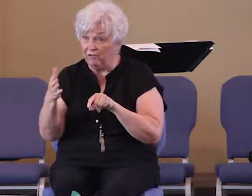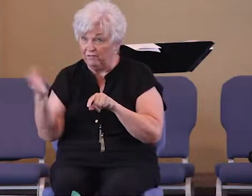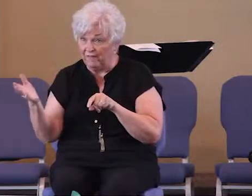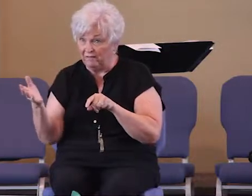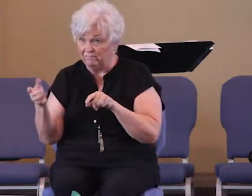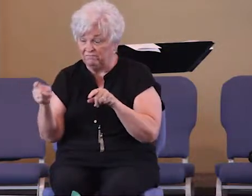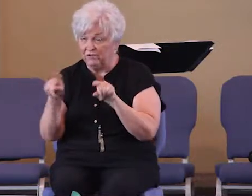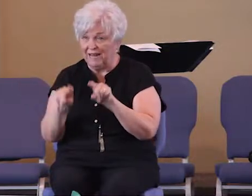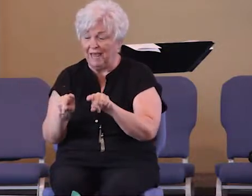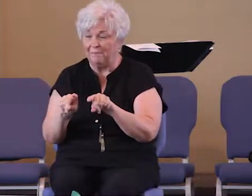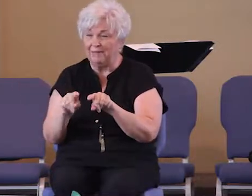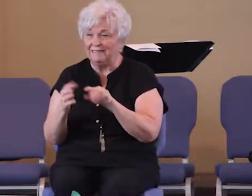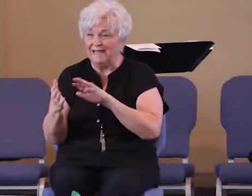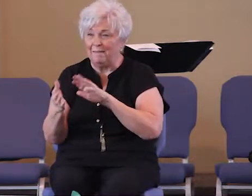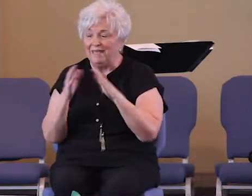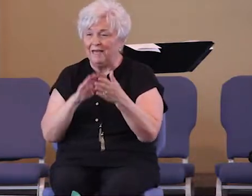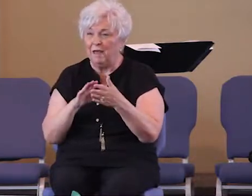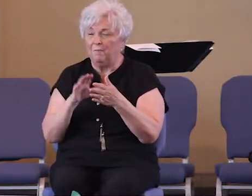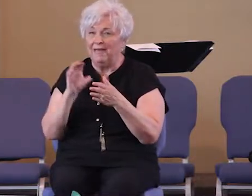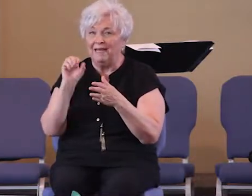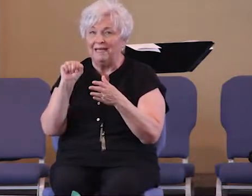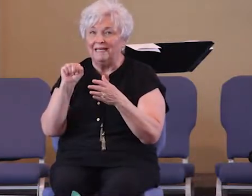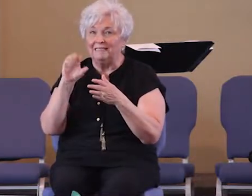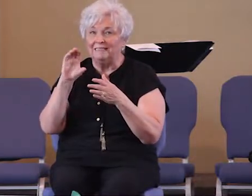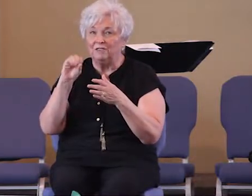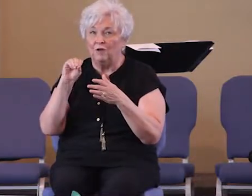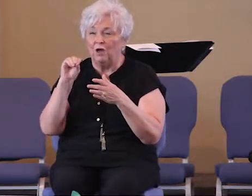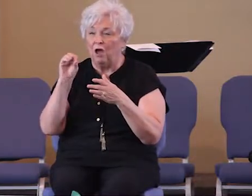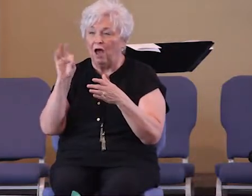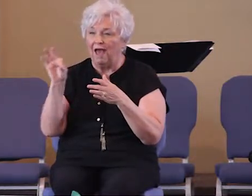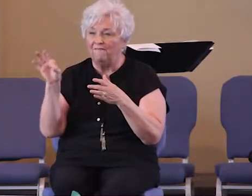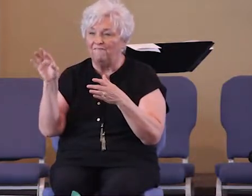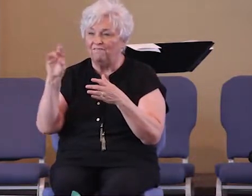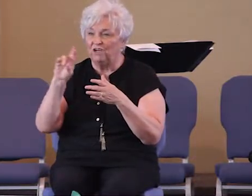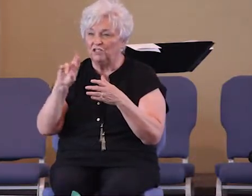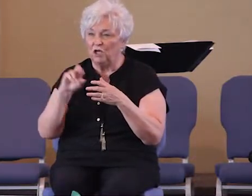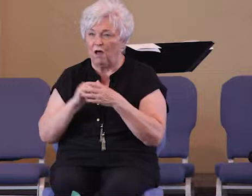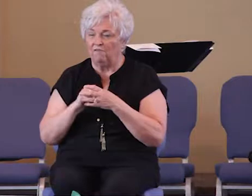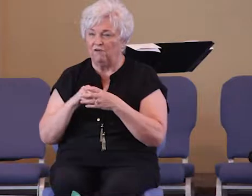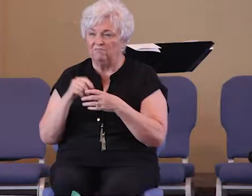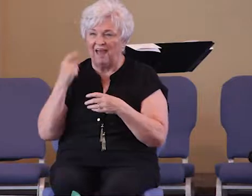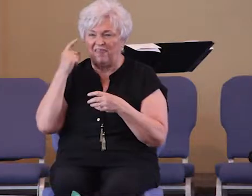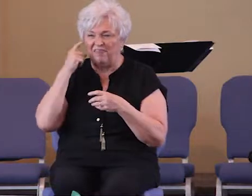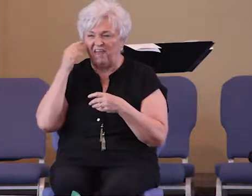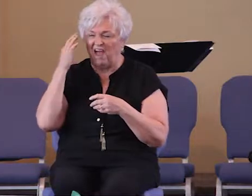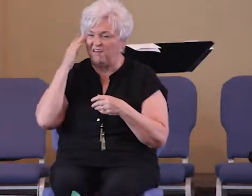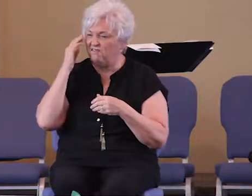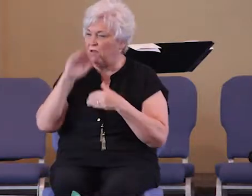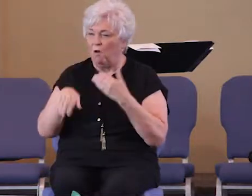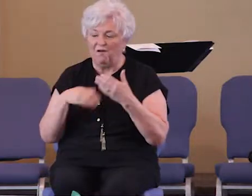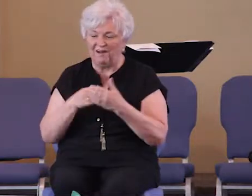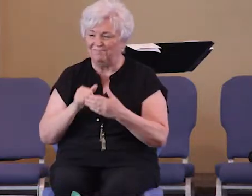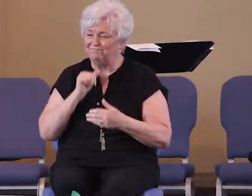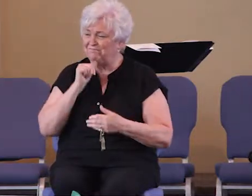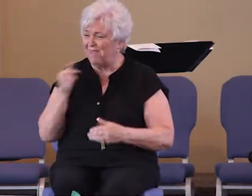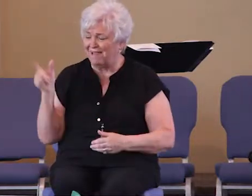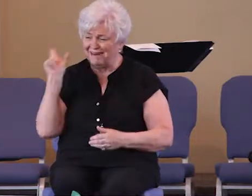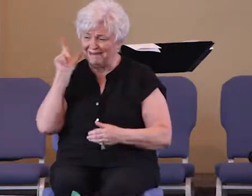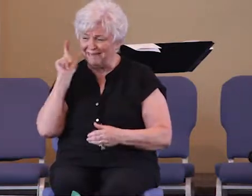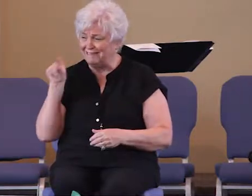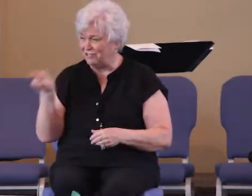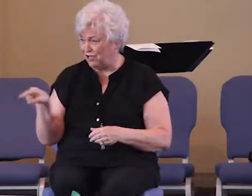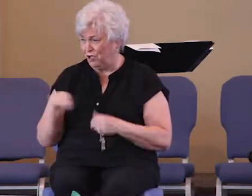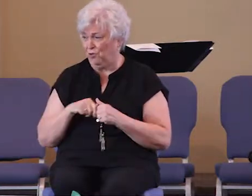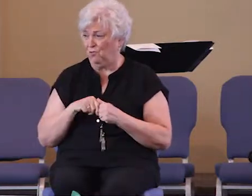become a scoffer. And I think I know it all. And I'm not going to listen to someone who's rebuking me,